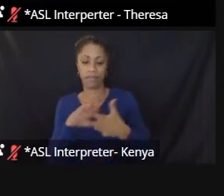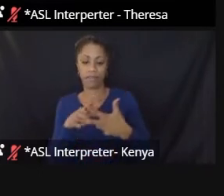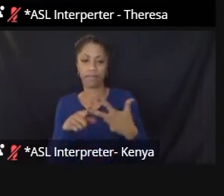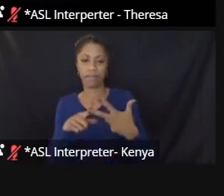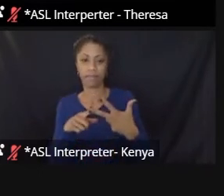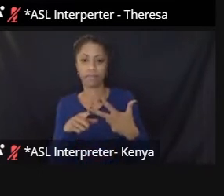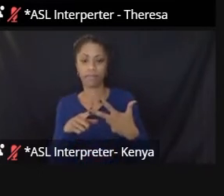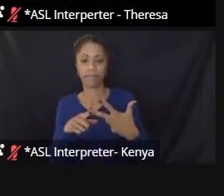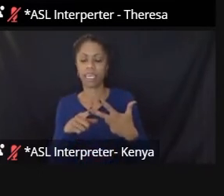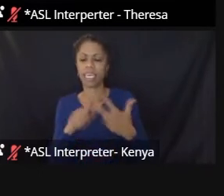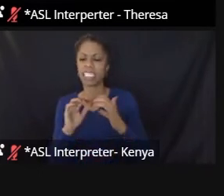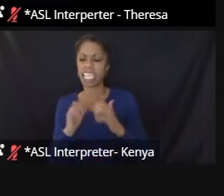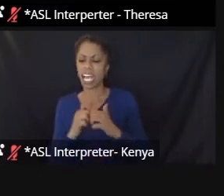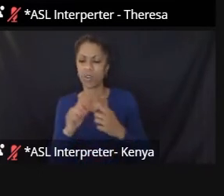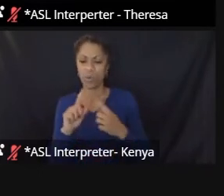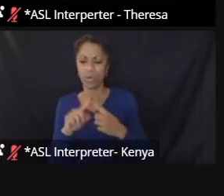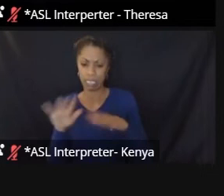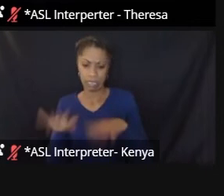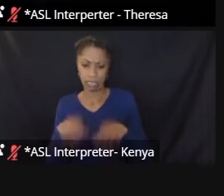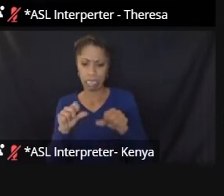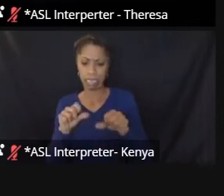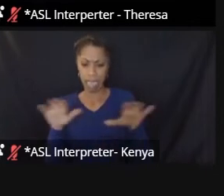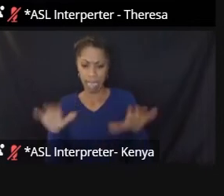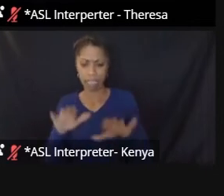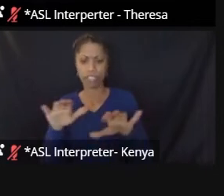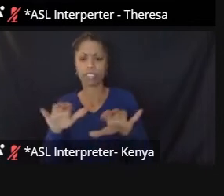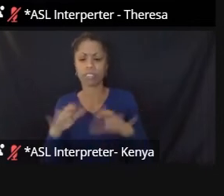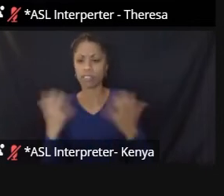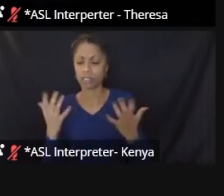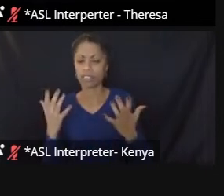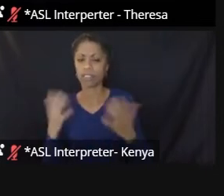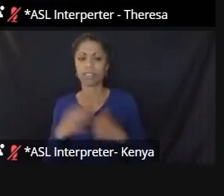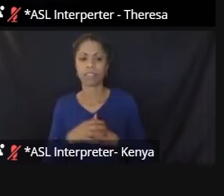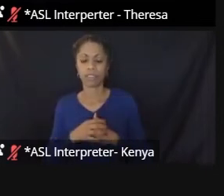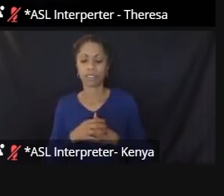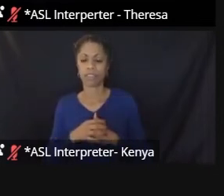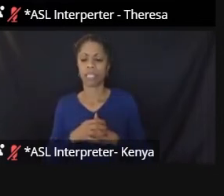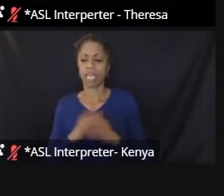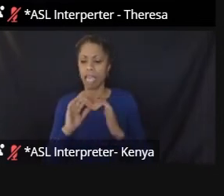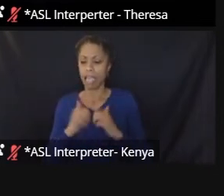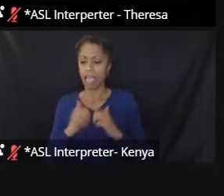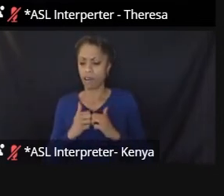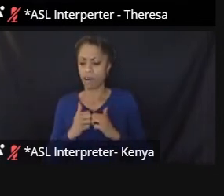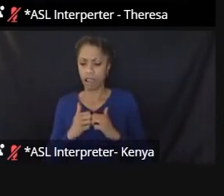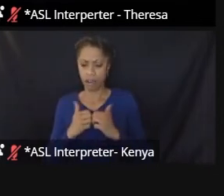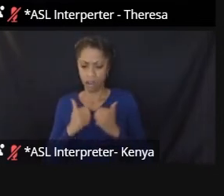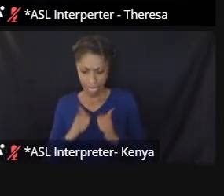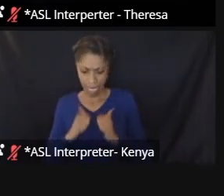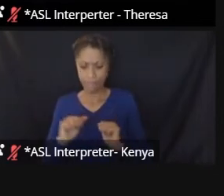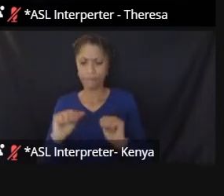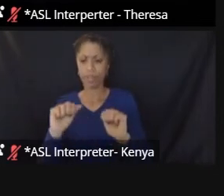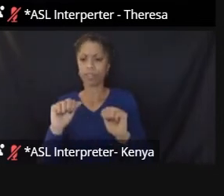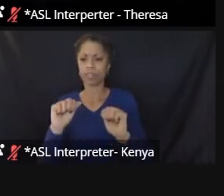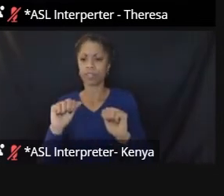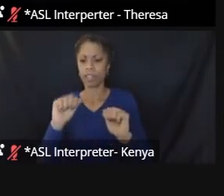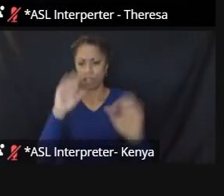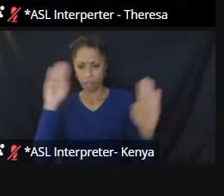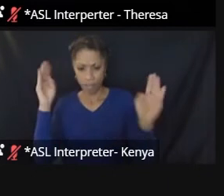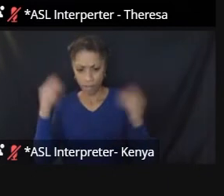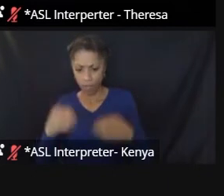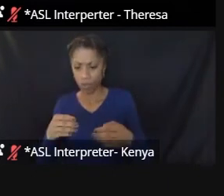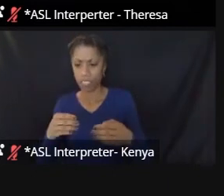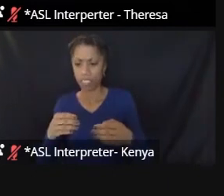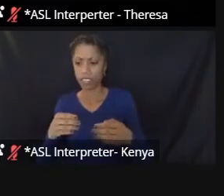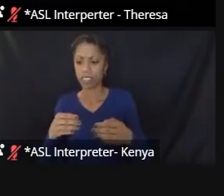into action. So how do we see us focusing our efforts and our resources to achieve